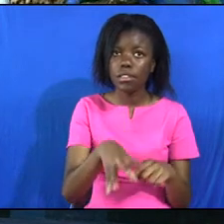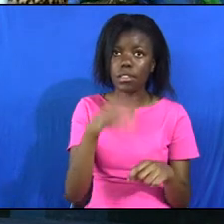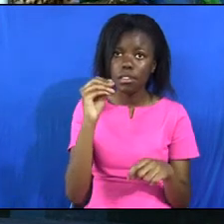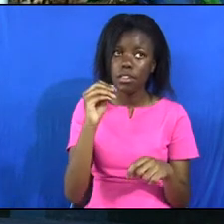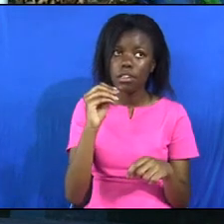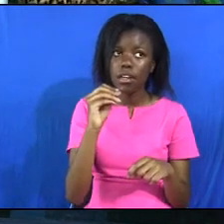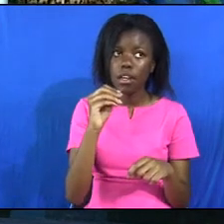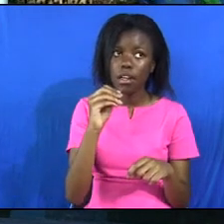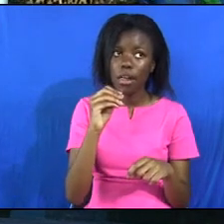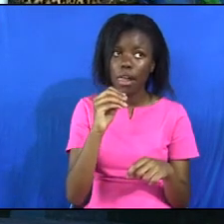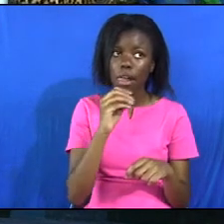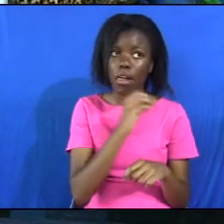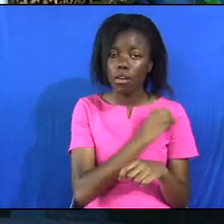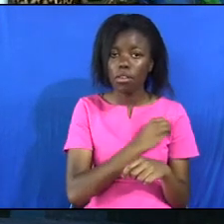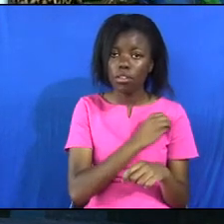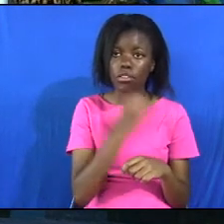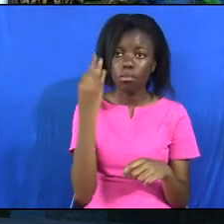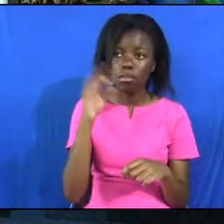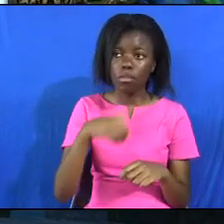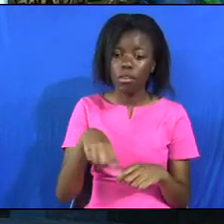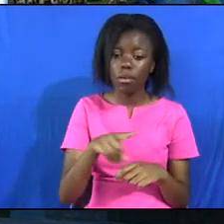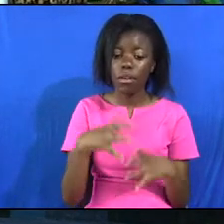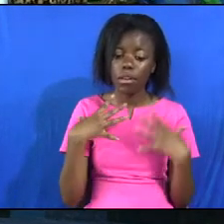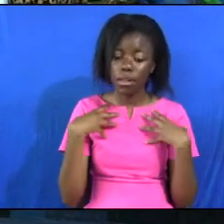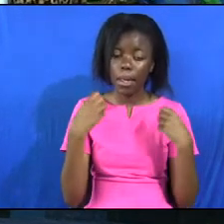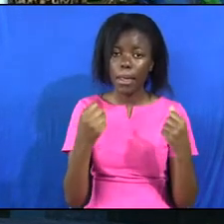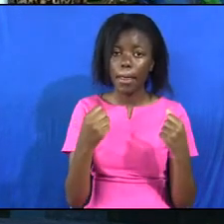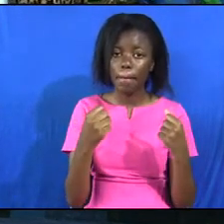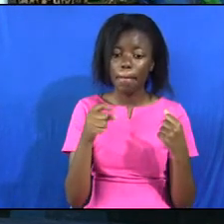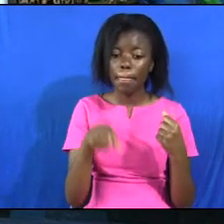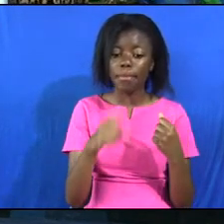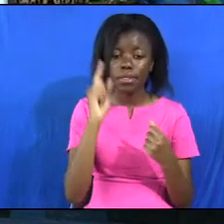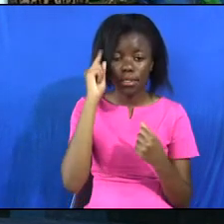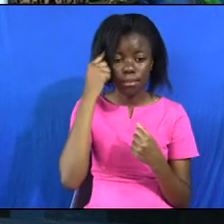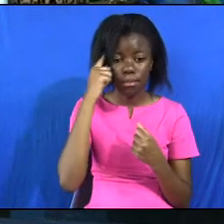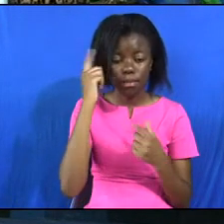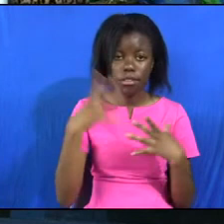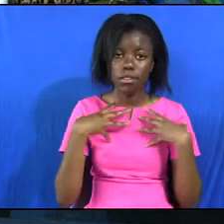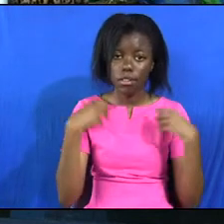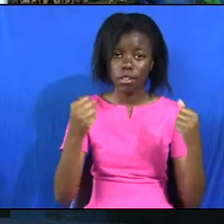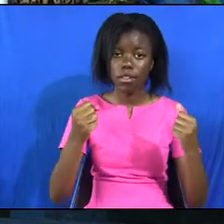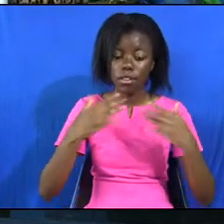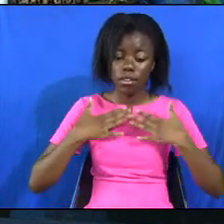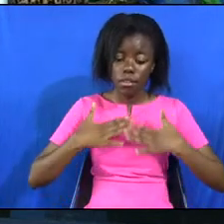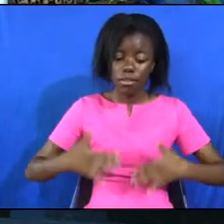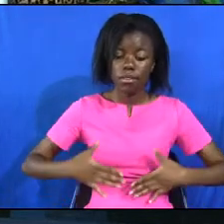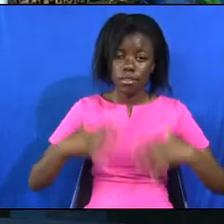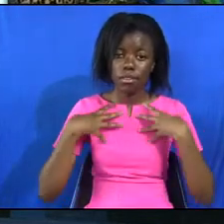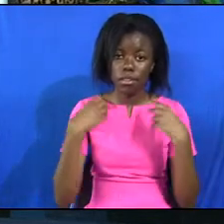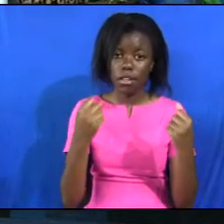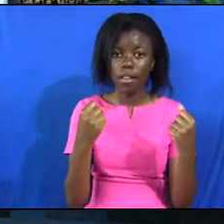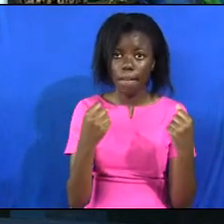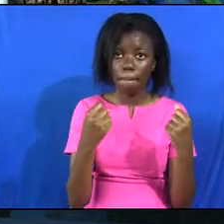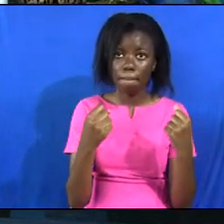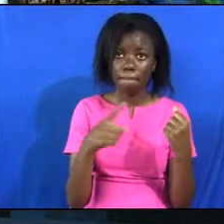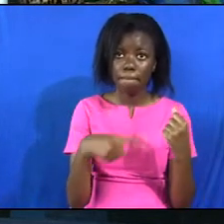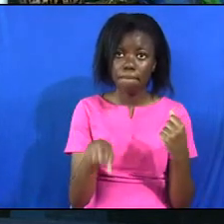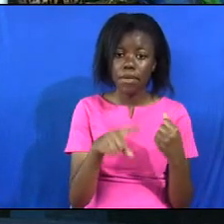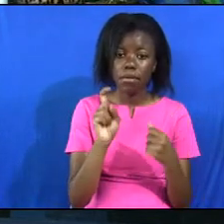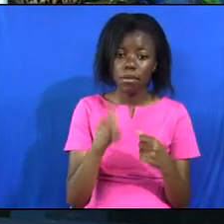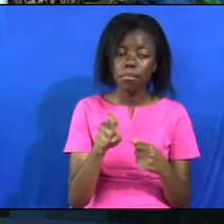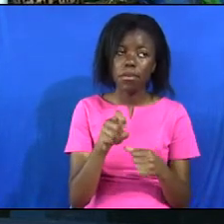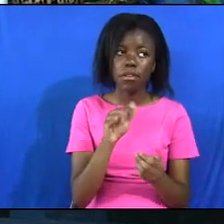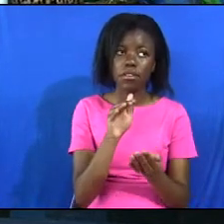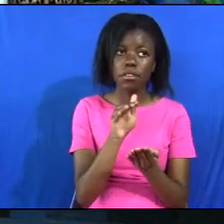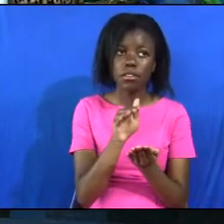of our health. That is mental health, physical health. We must take care of